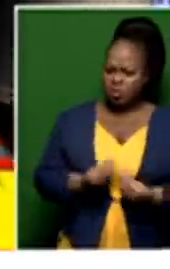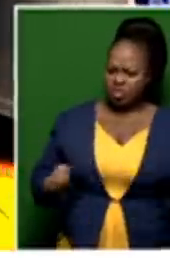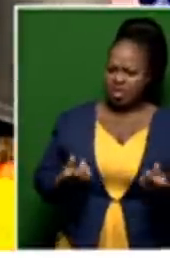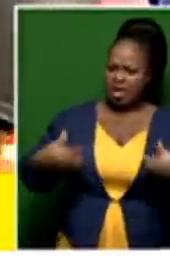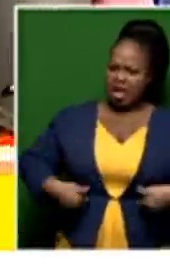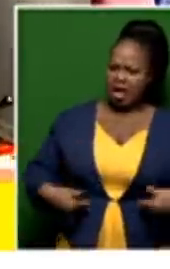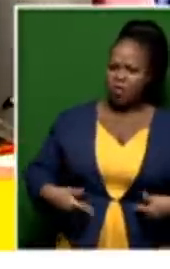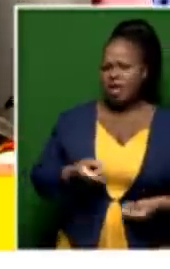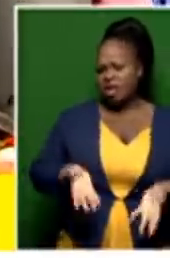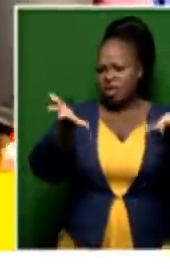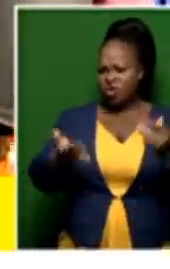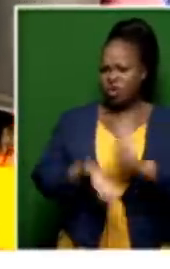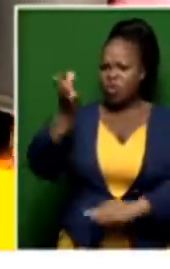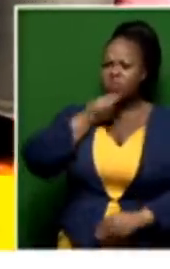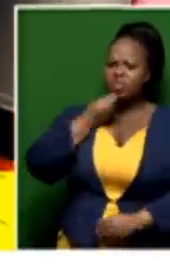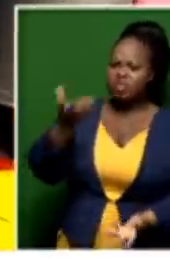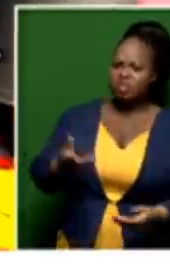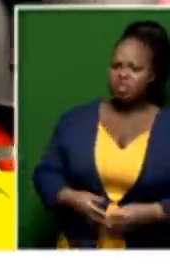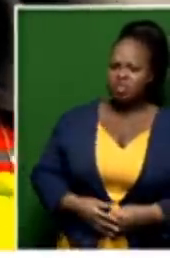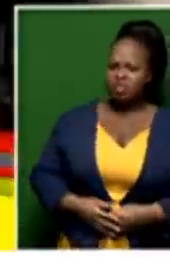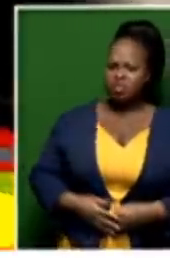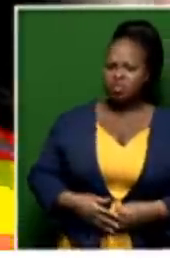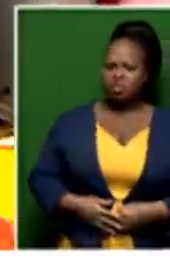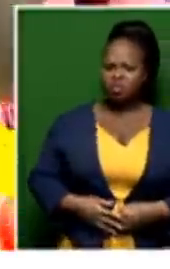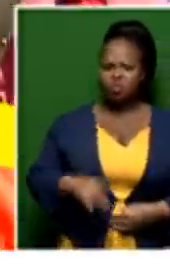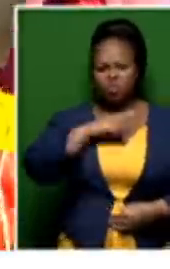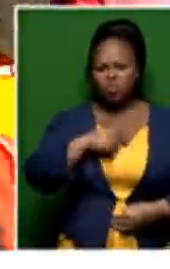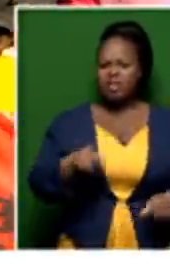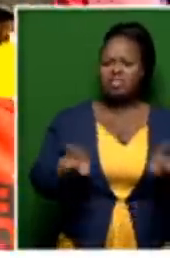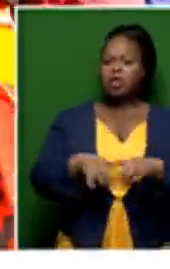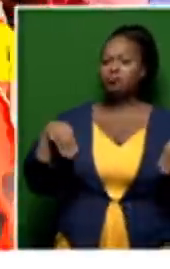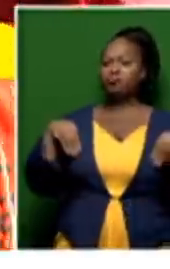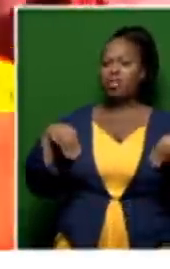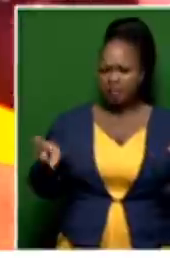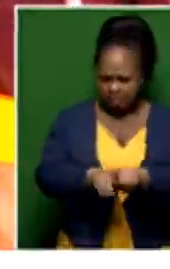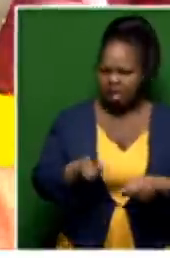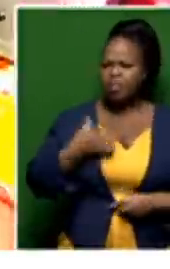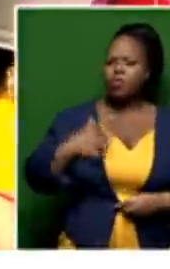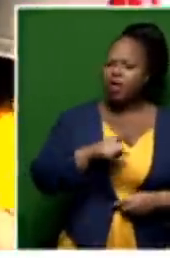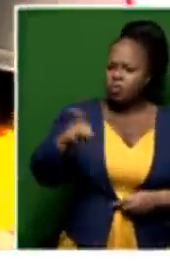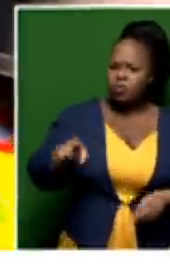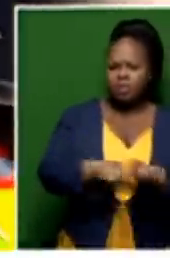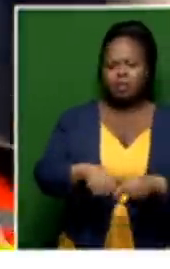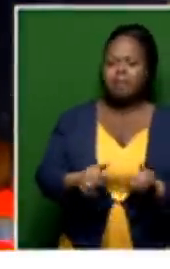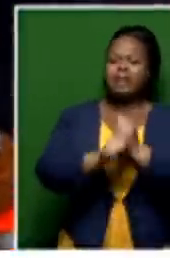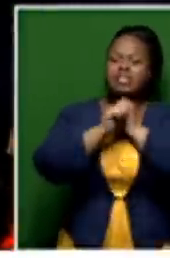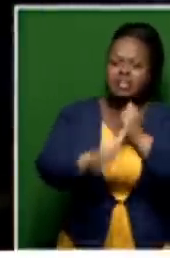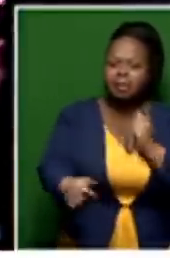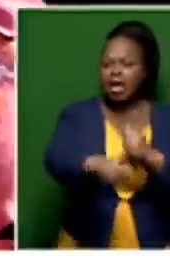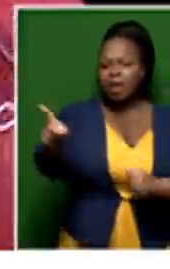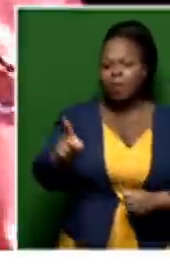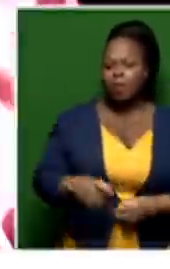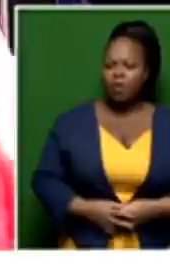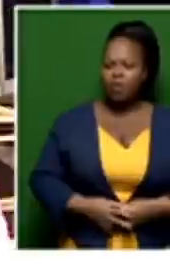zosala zilambile bona bayodla. Yafuna sifane nabo ngoba nje bangabahlela emalokishini nathi sihlala emalokishini njengabo masimbabo. Thina